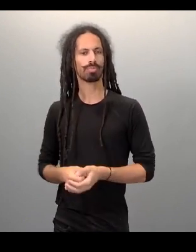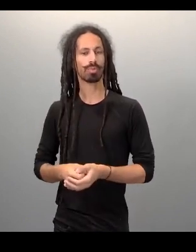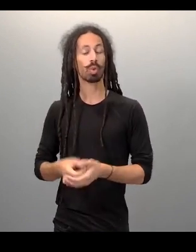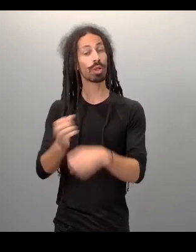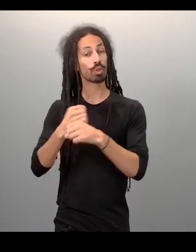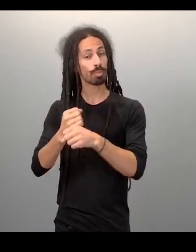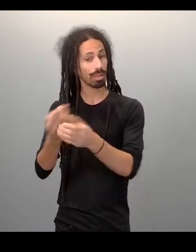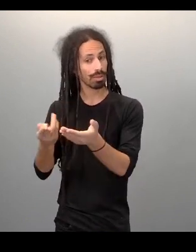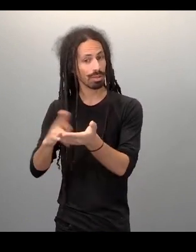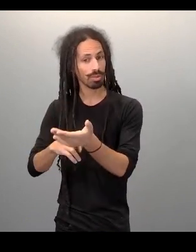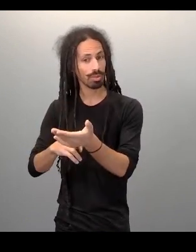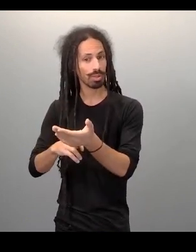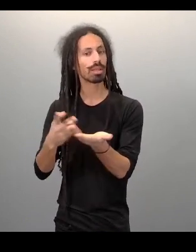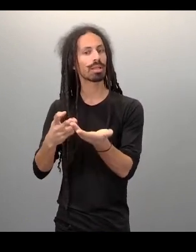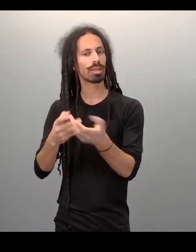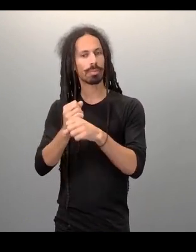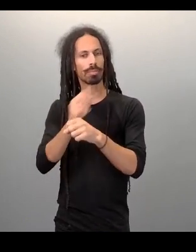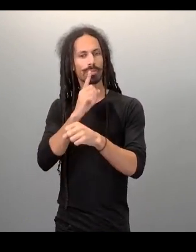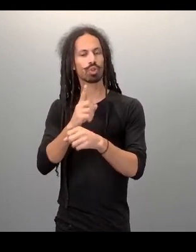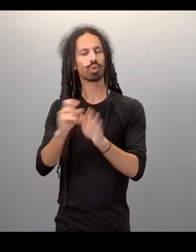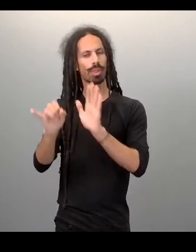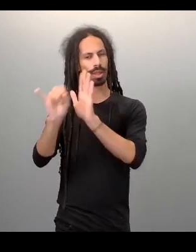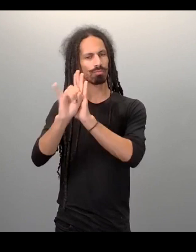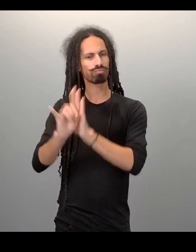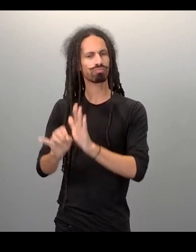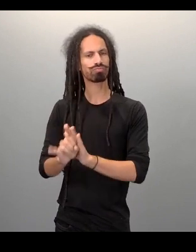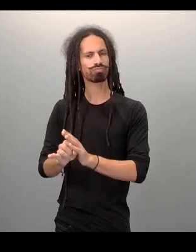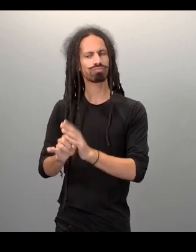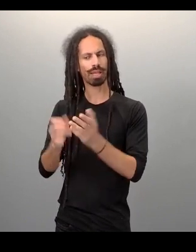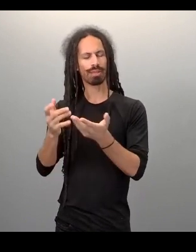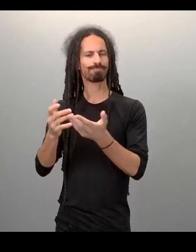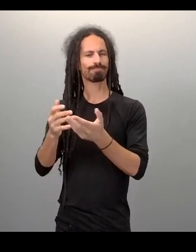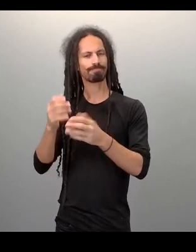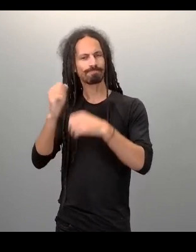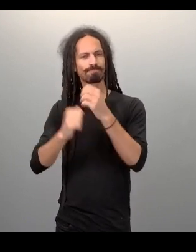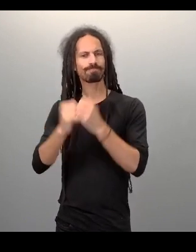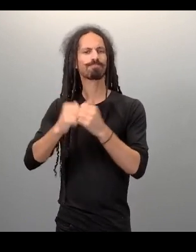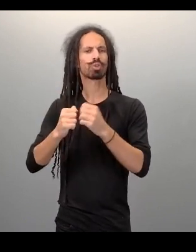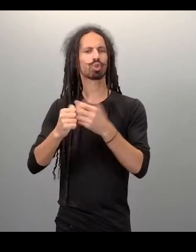defined structure and using a formal tone.